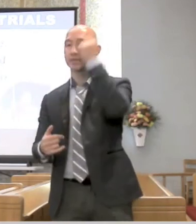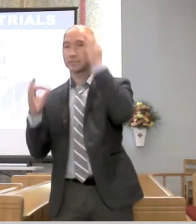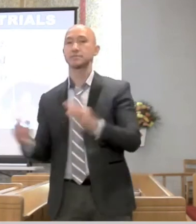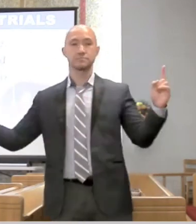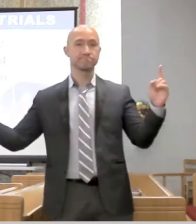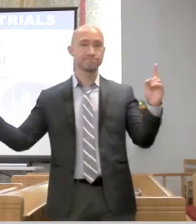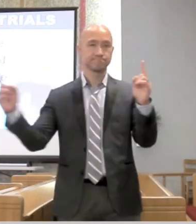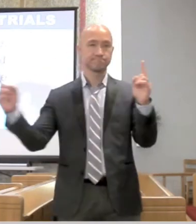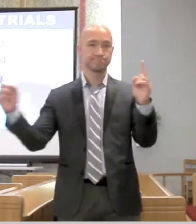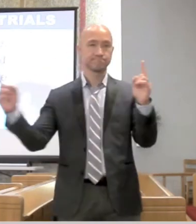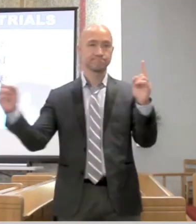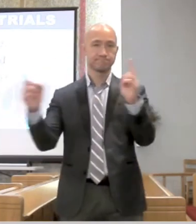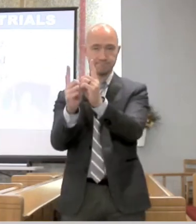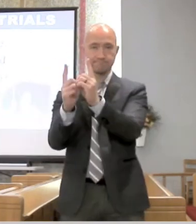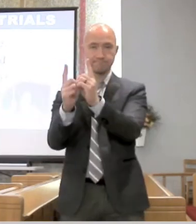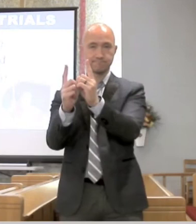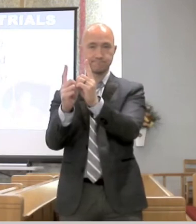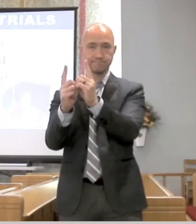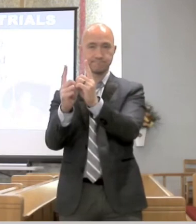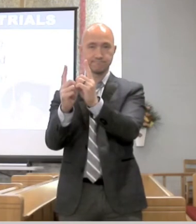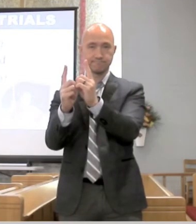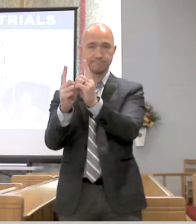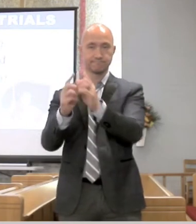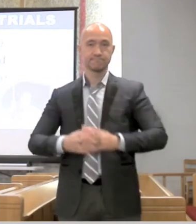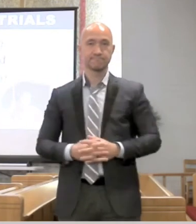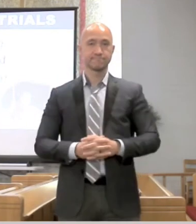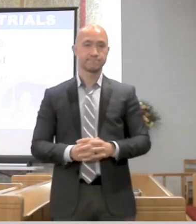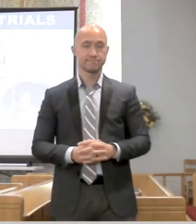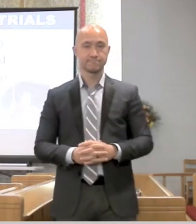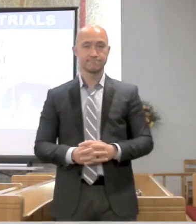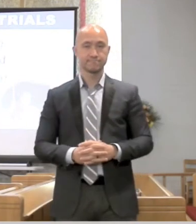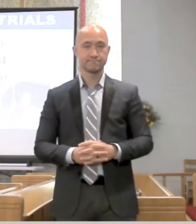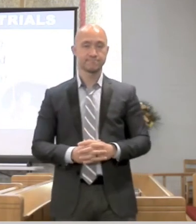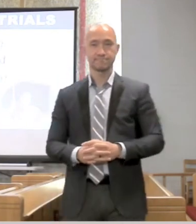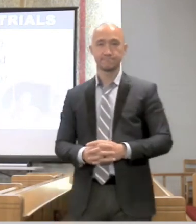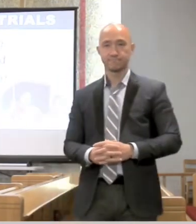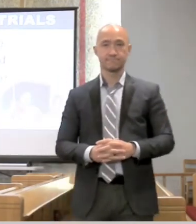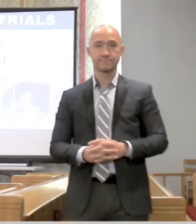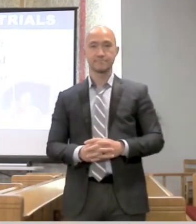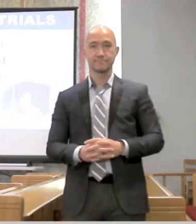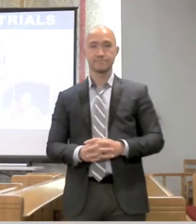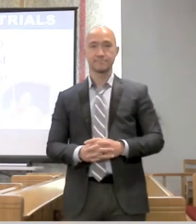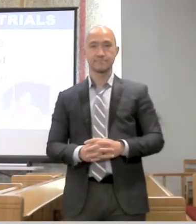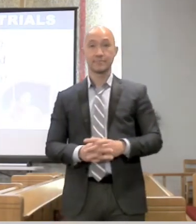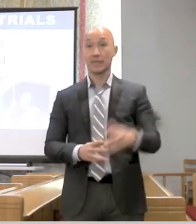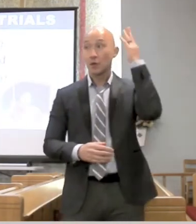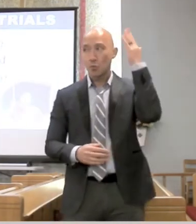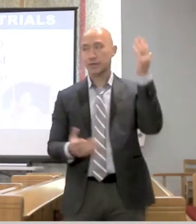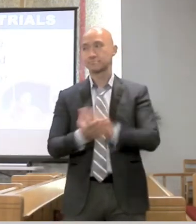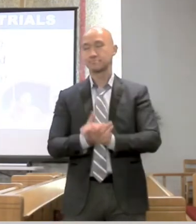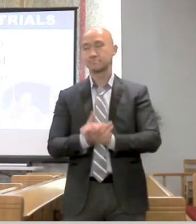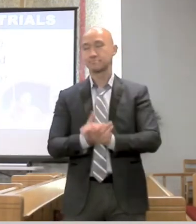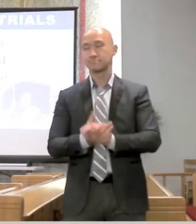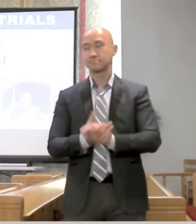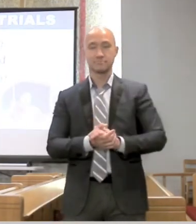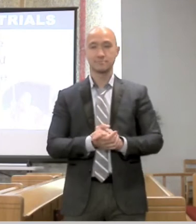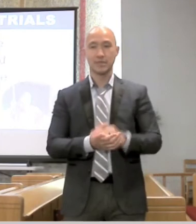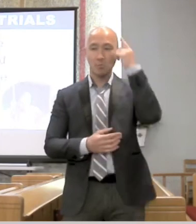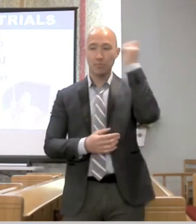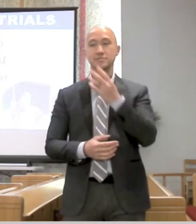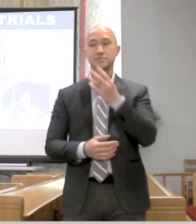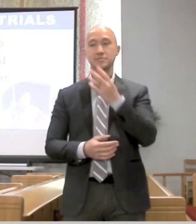he executed judgment, because they didn't want to be defiled by entering into Gentile territory. Remember, this